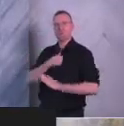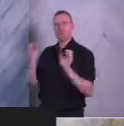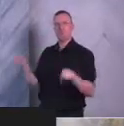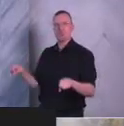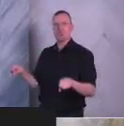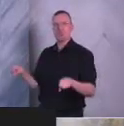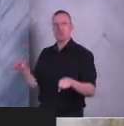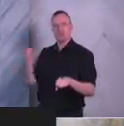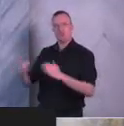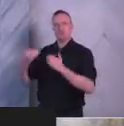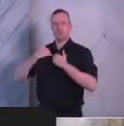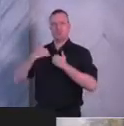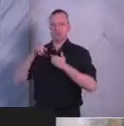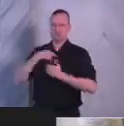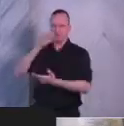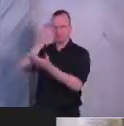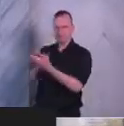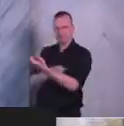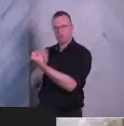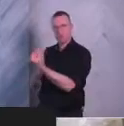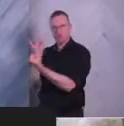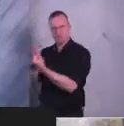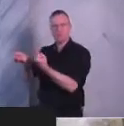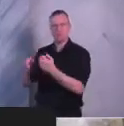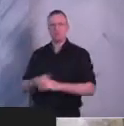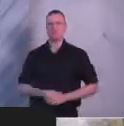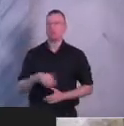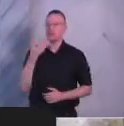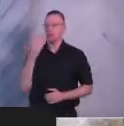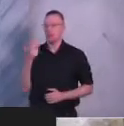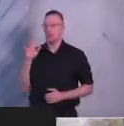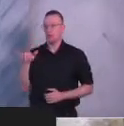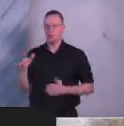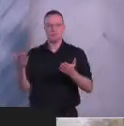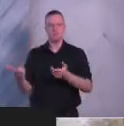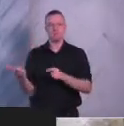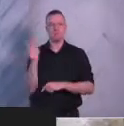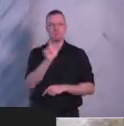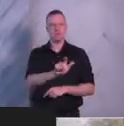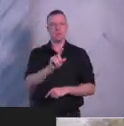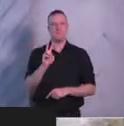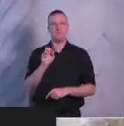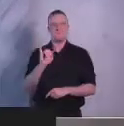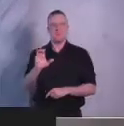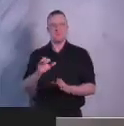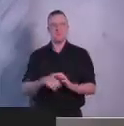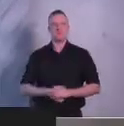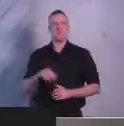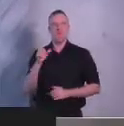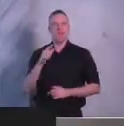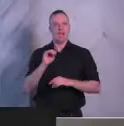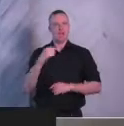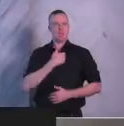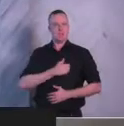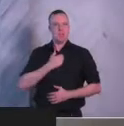that's something that I believe in and live for. Thank you, Gary. And next, we're going to Vic. Yeah, and I apologize.